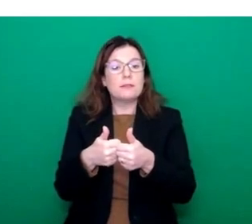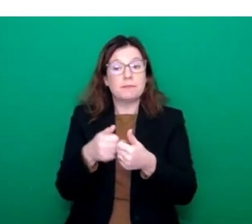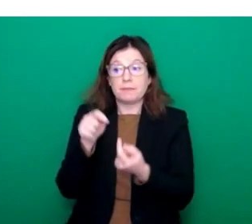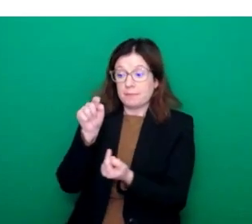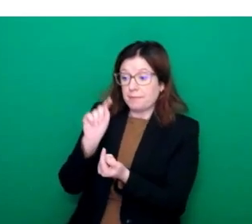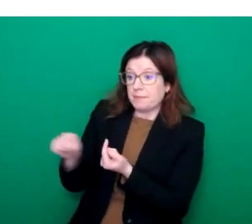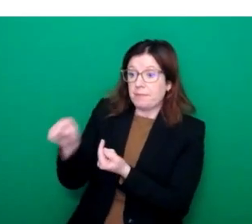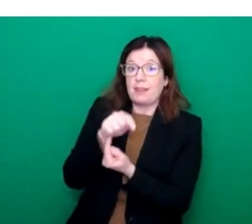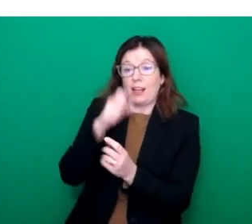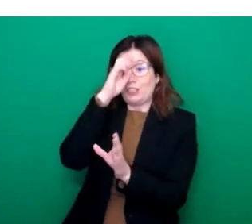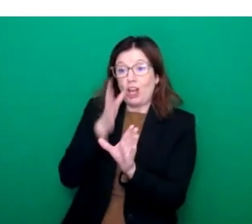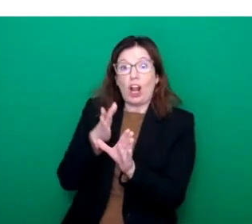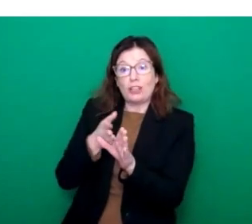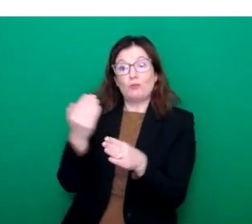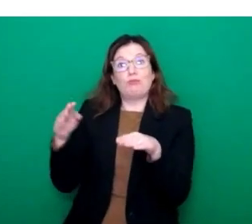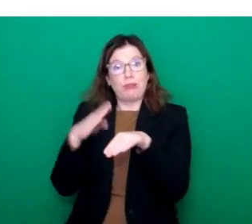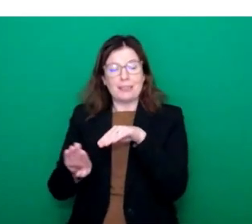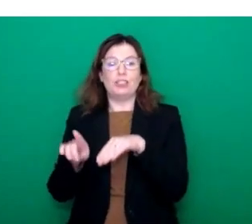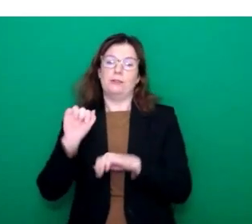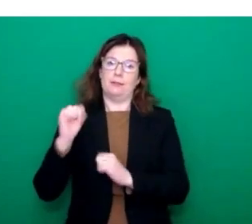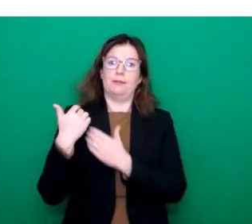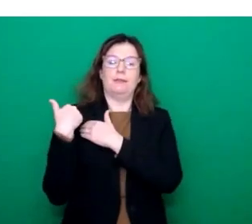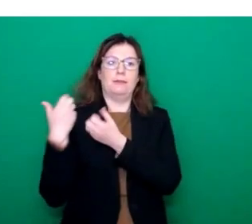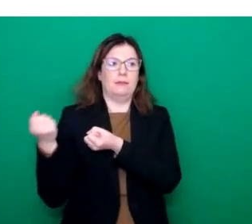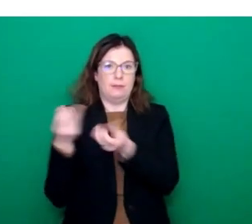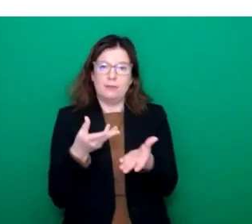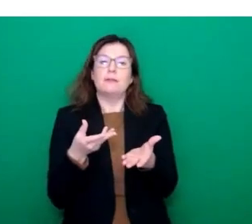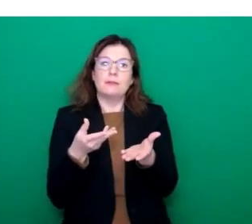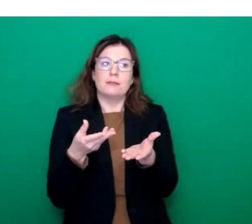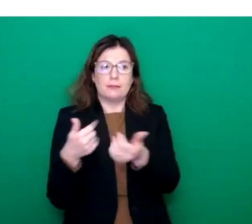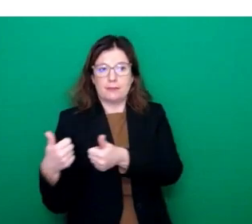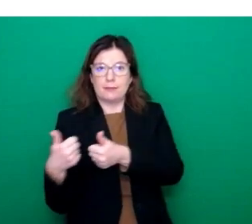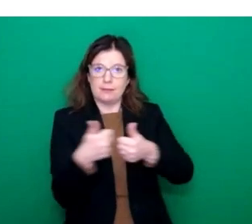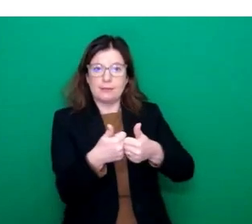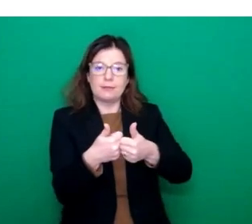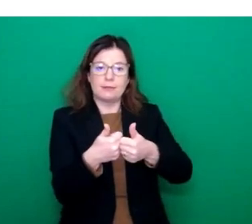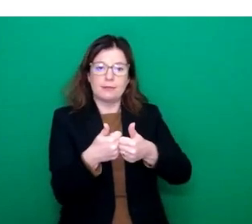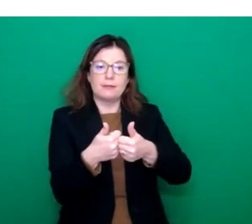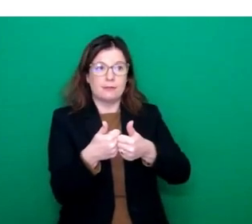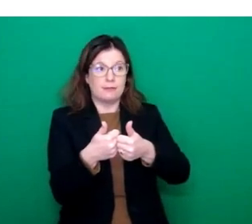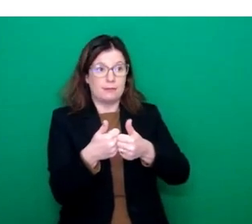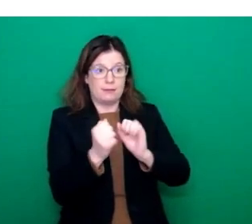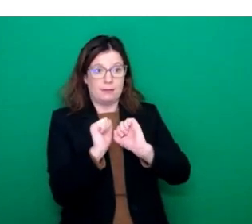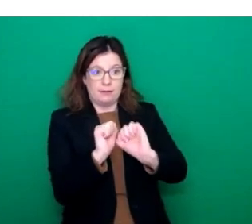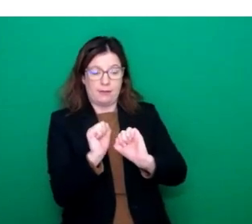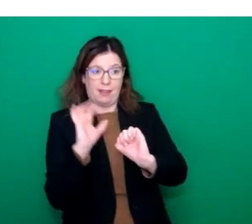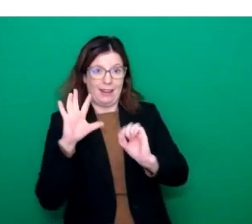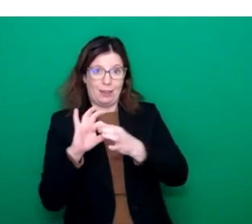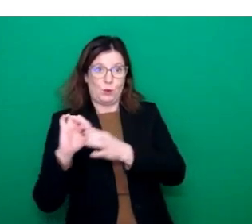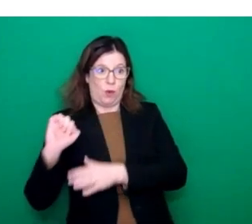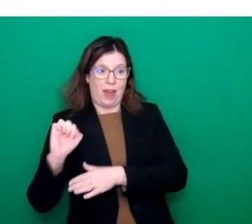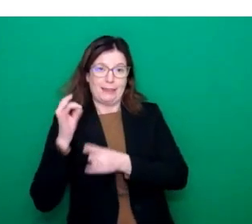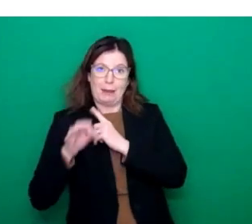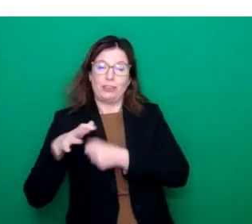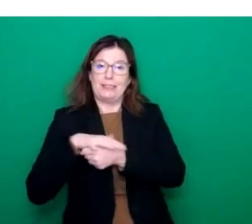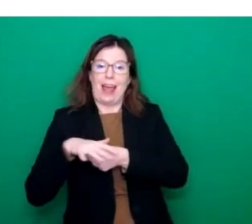psychological practitioners will provide input that more overlaps with their competencies. This